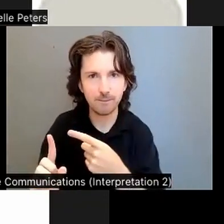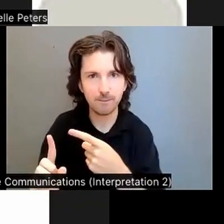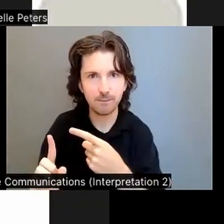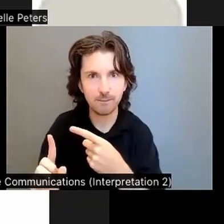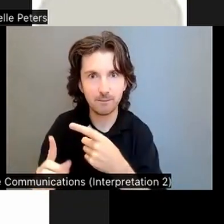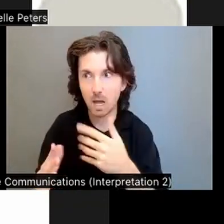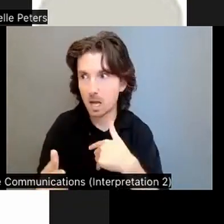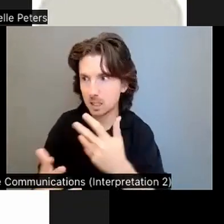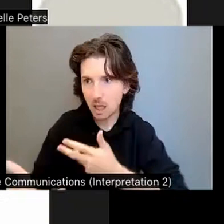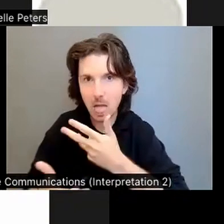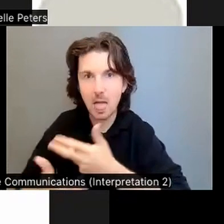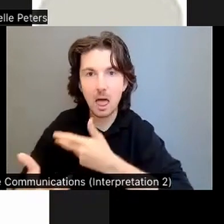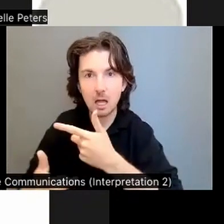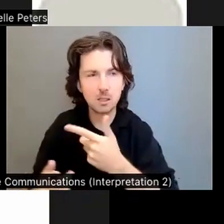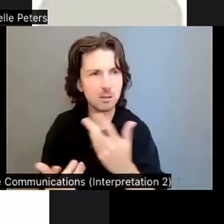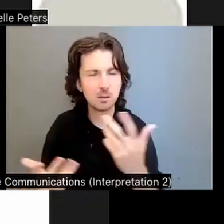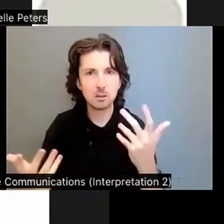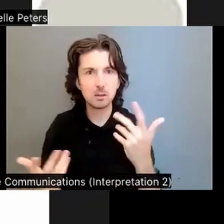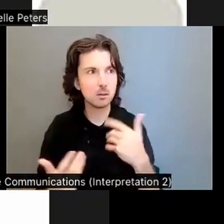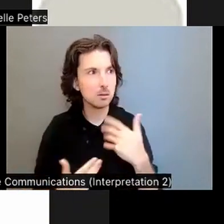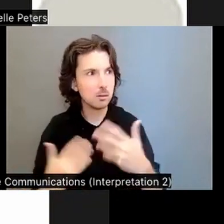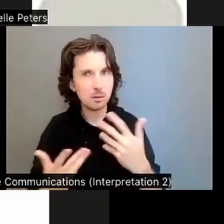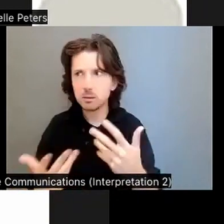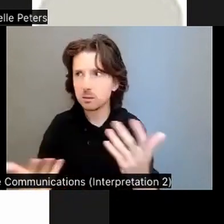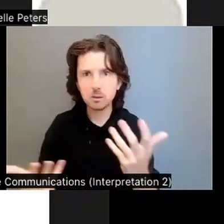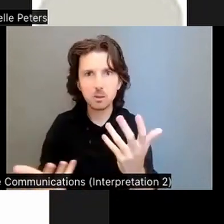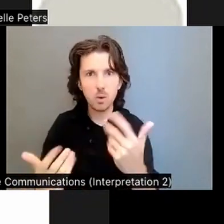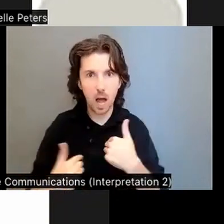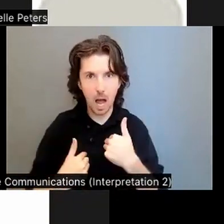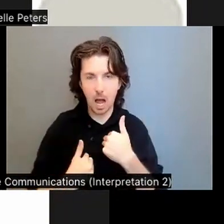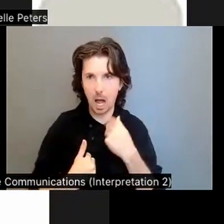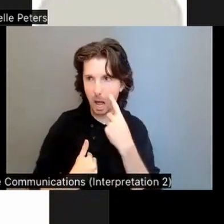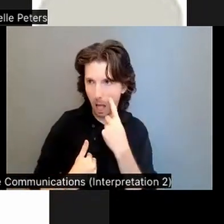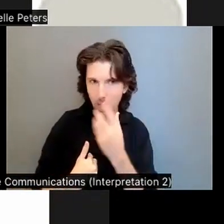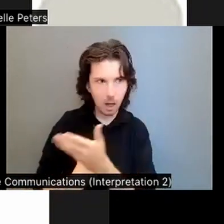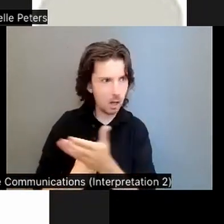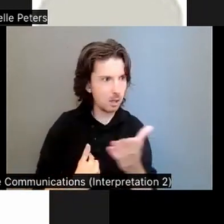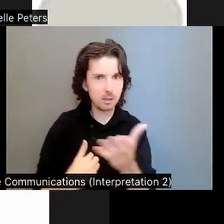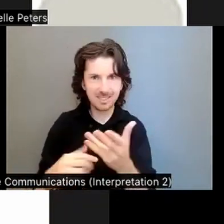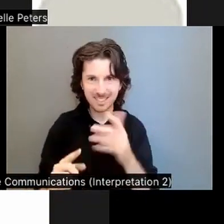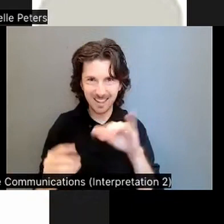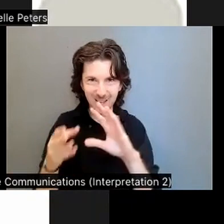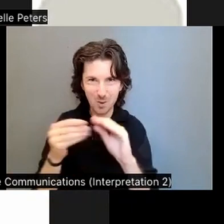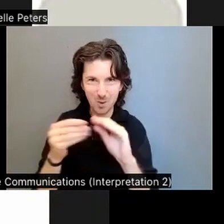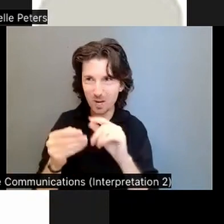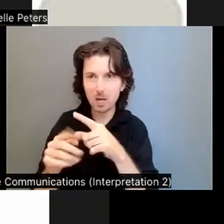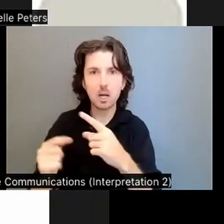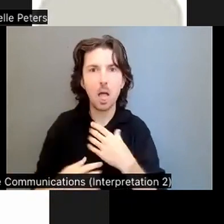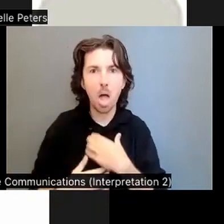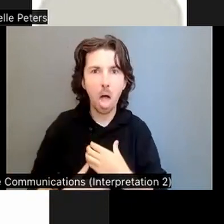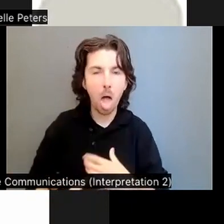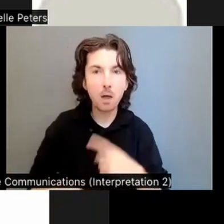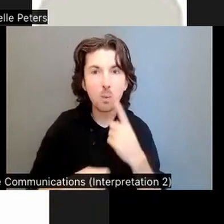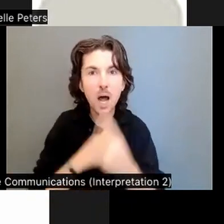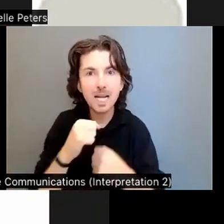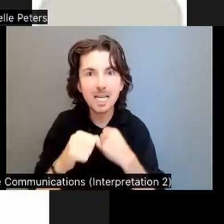the shocking part is you had a person starving to death in your home for a year, and the charge is criminal negligence. And that